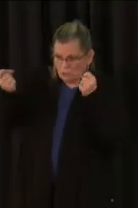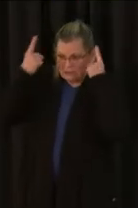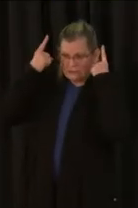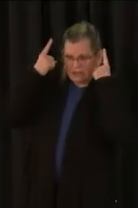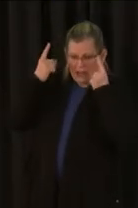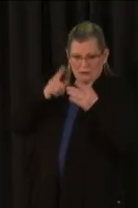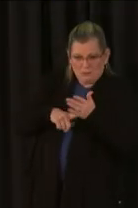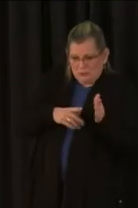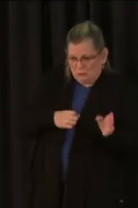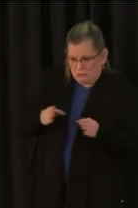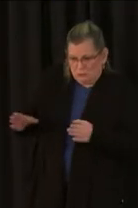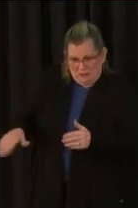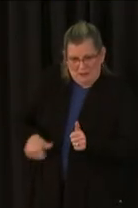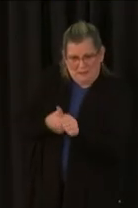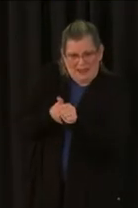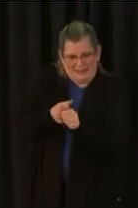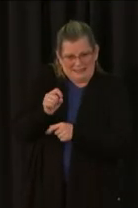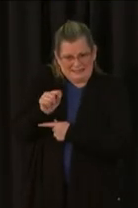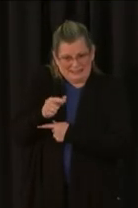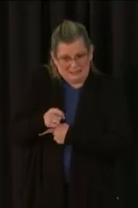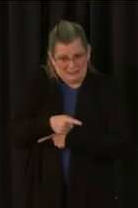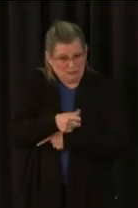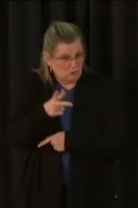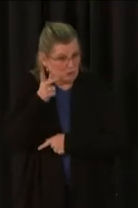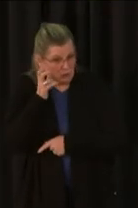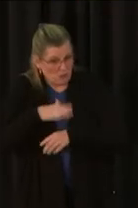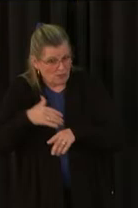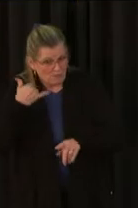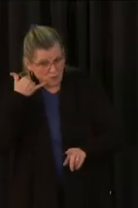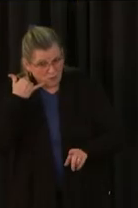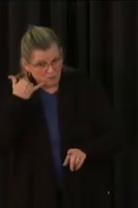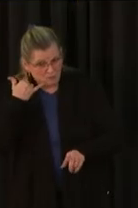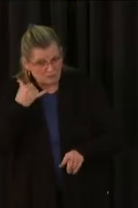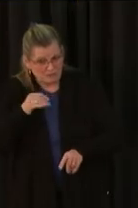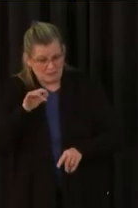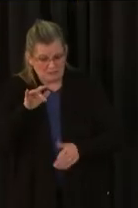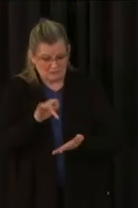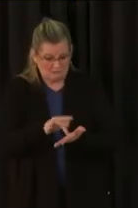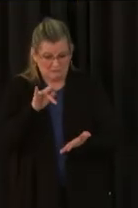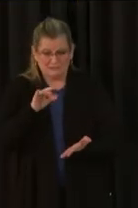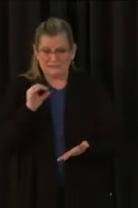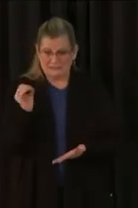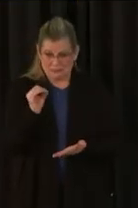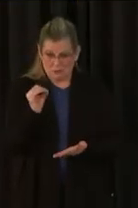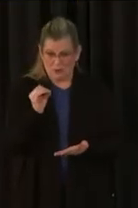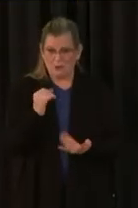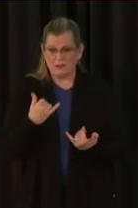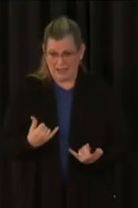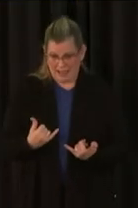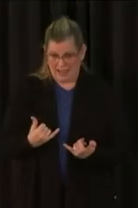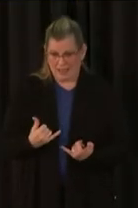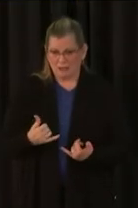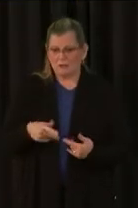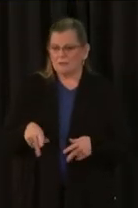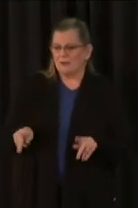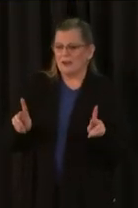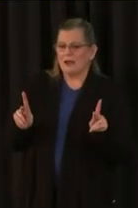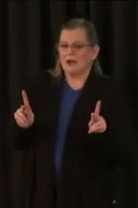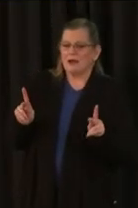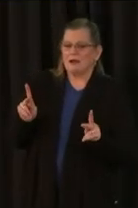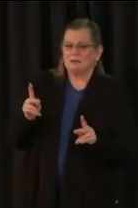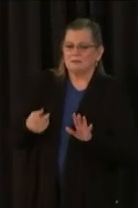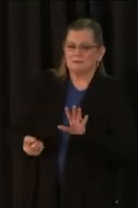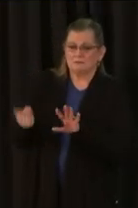some more folks into the conversation. If you're listening on the phone line, you could use 0. Just hit 0 now, and that'll allow you to queue into